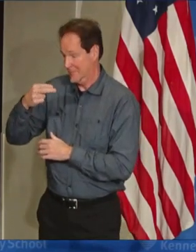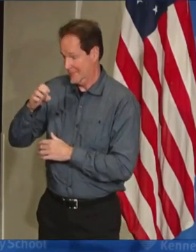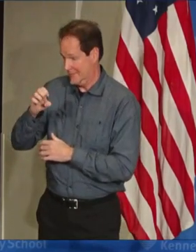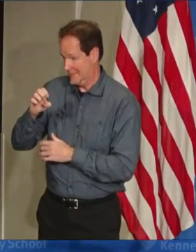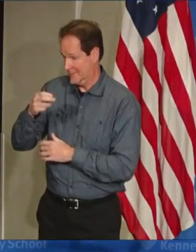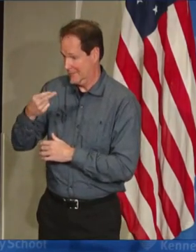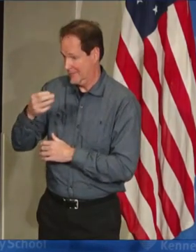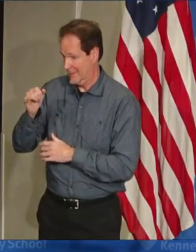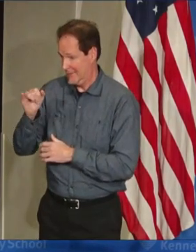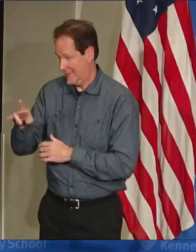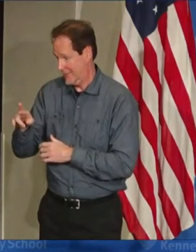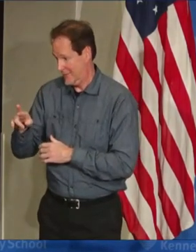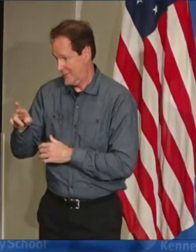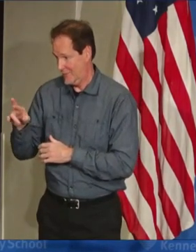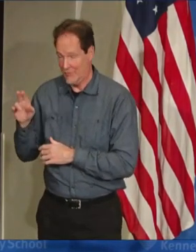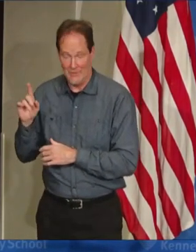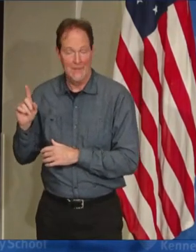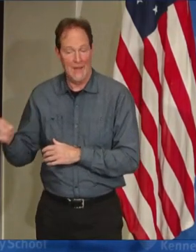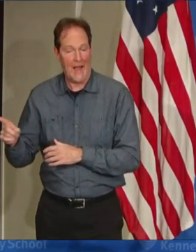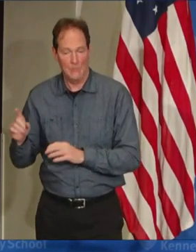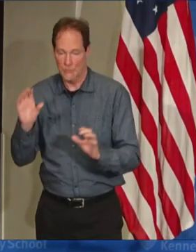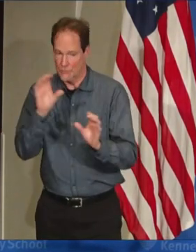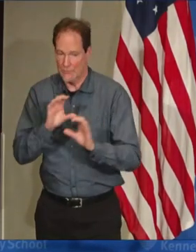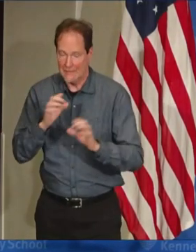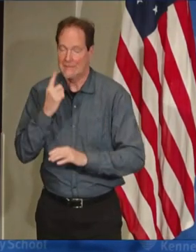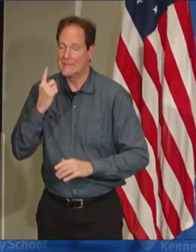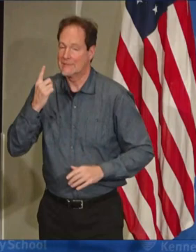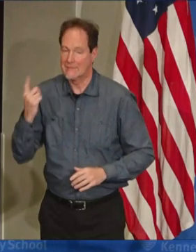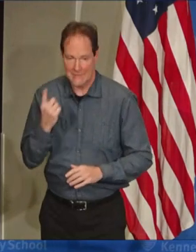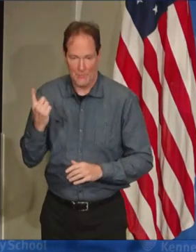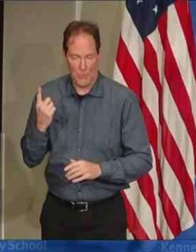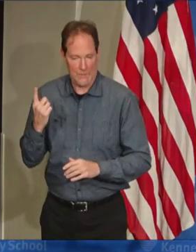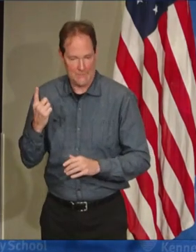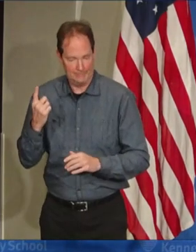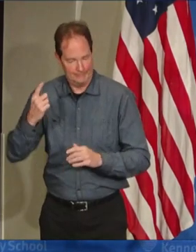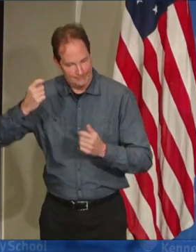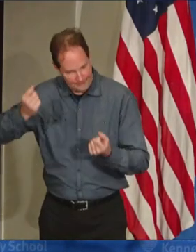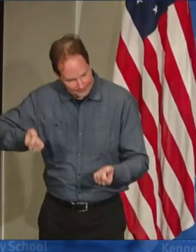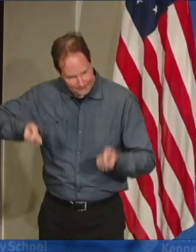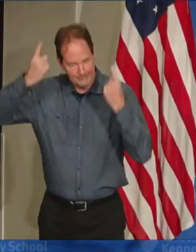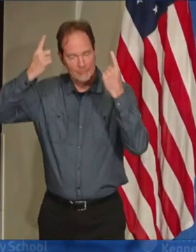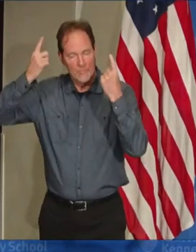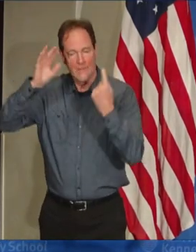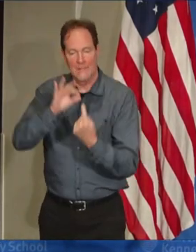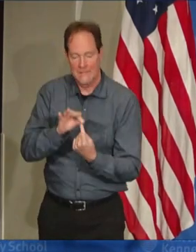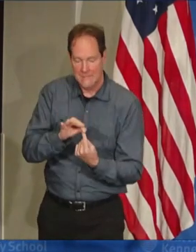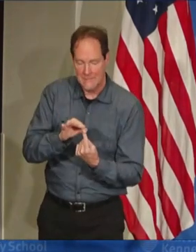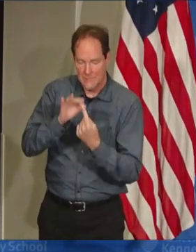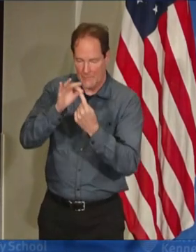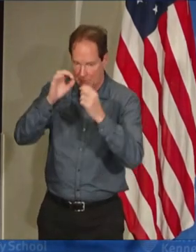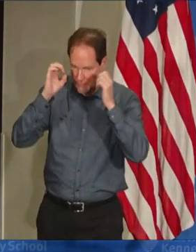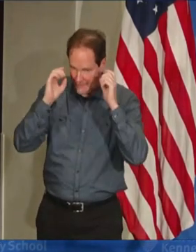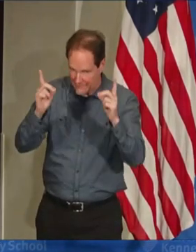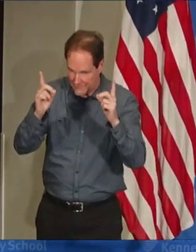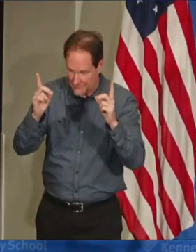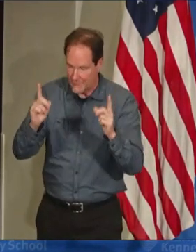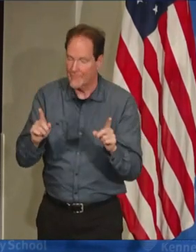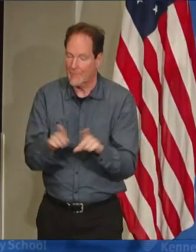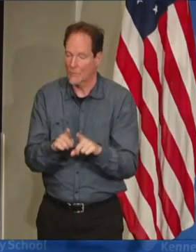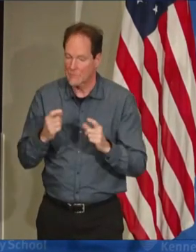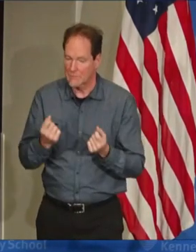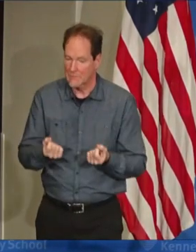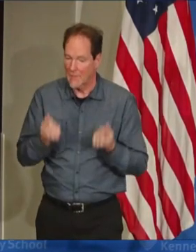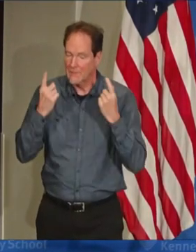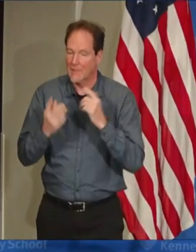because I was looking for someone who understood special education, but also